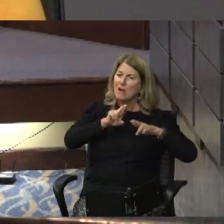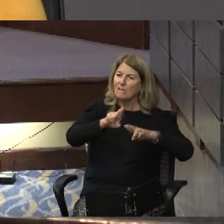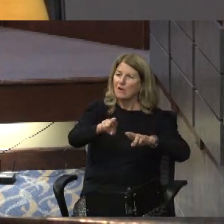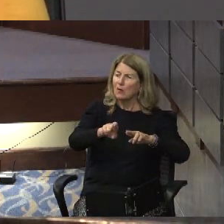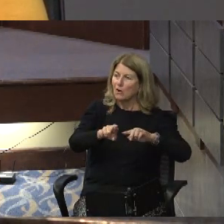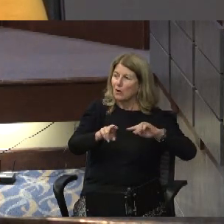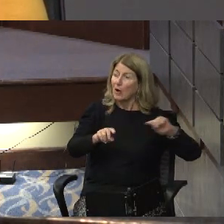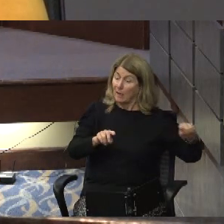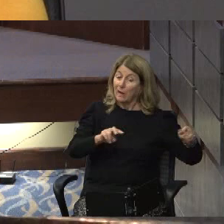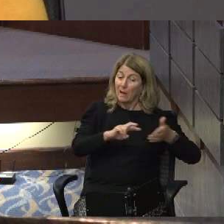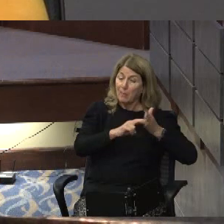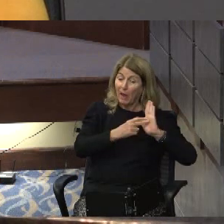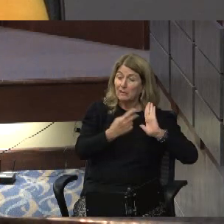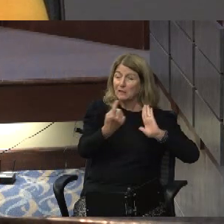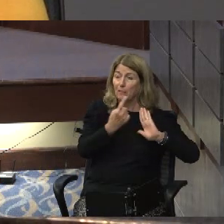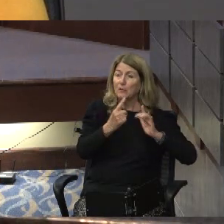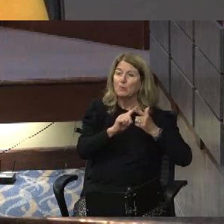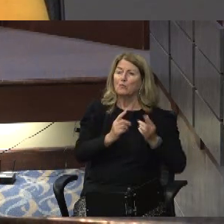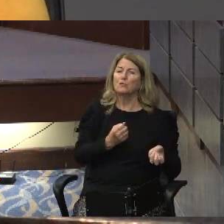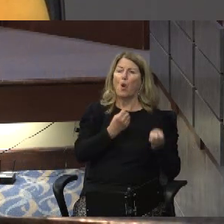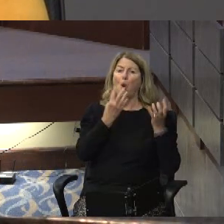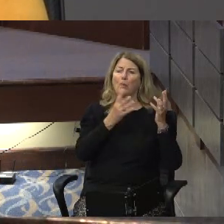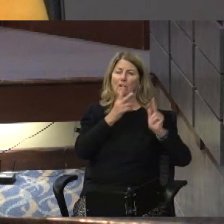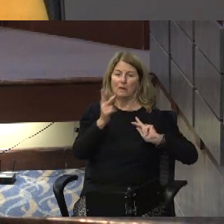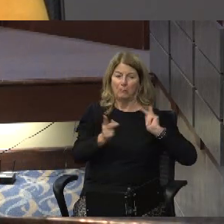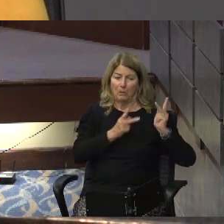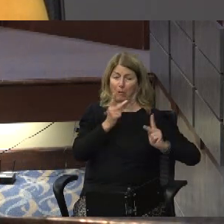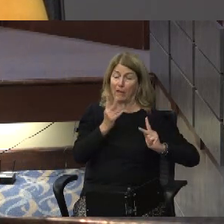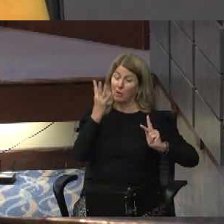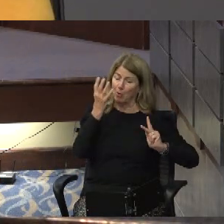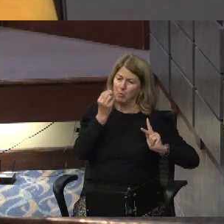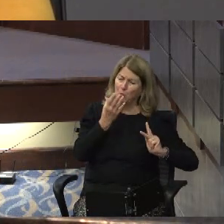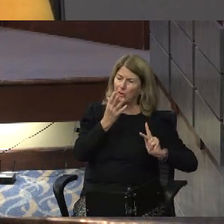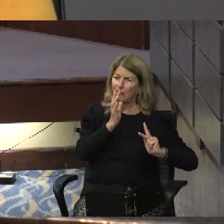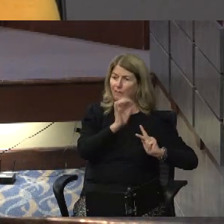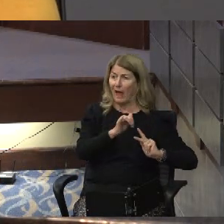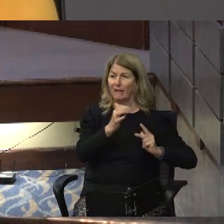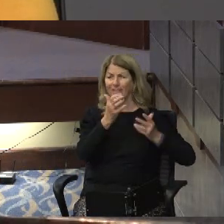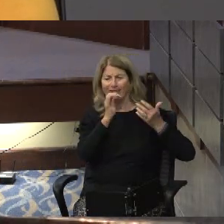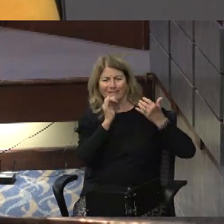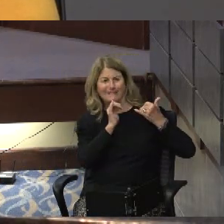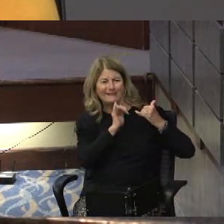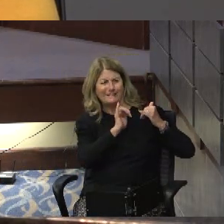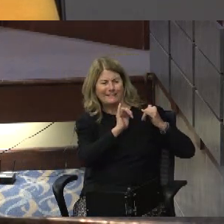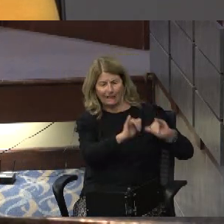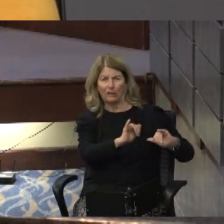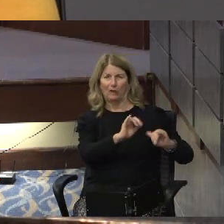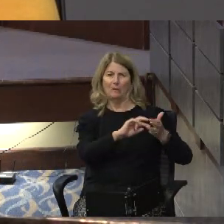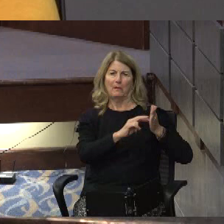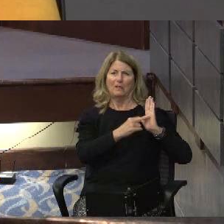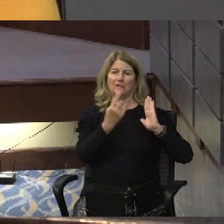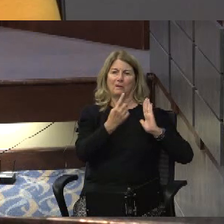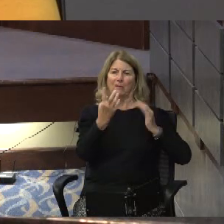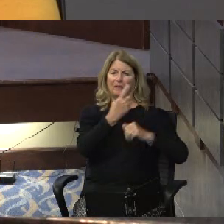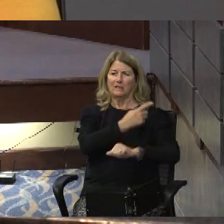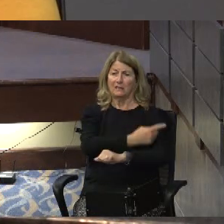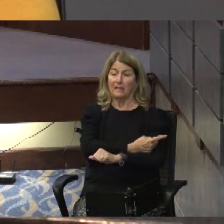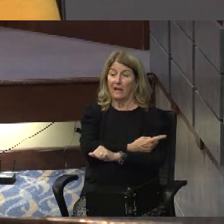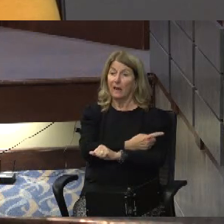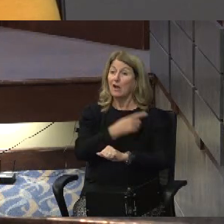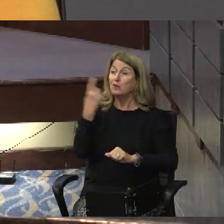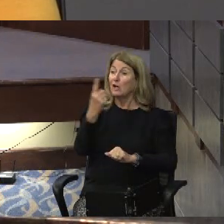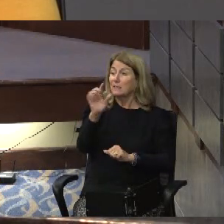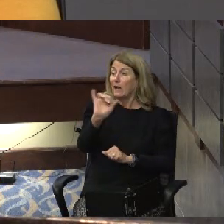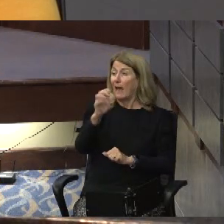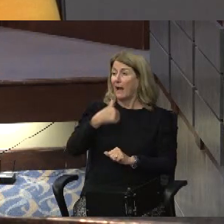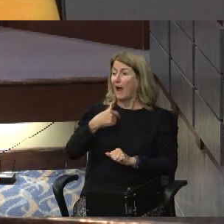meant something to so many people. And the beauty in it is it still does today. And so, you know, just like I